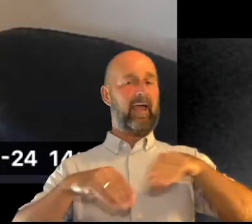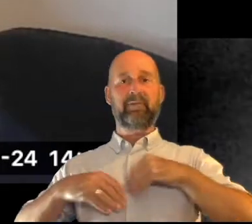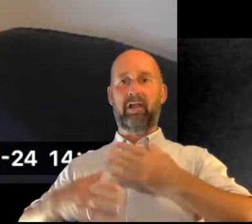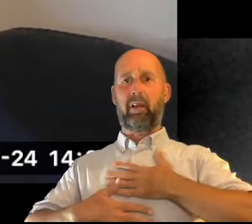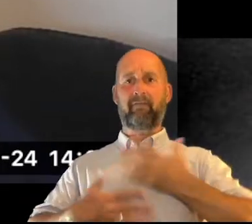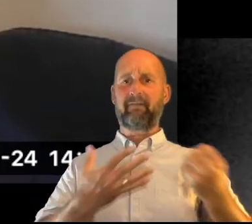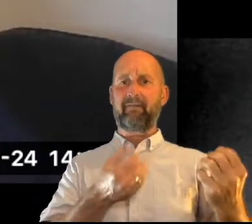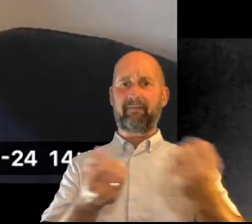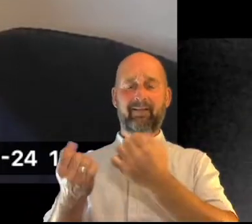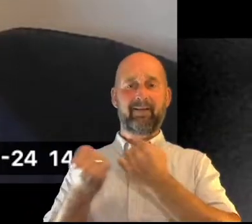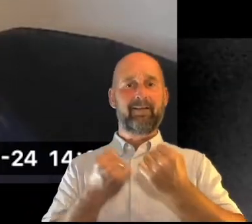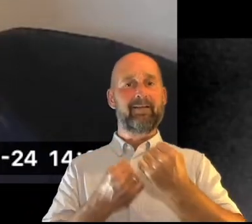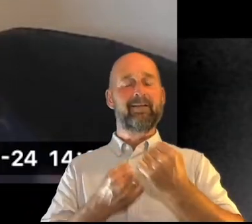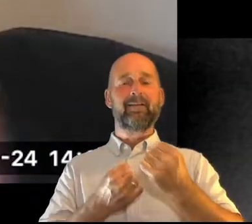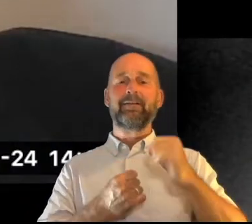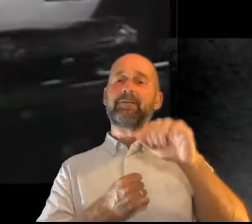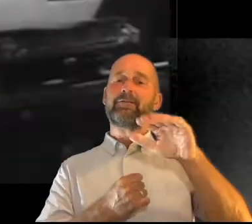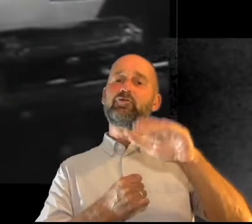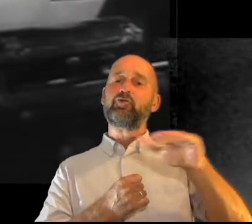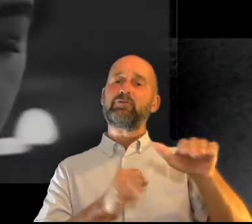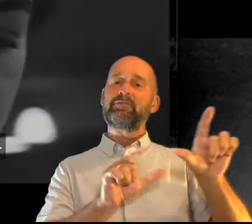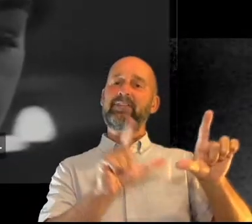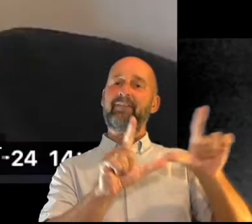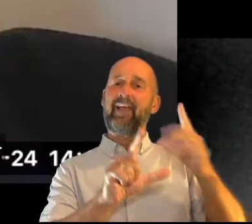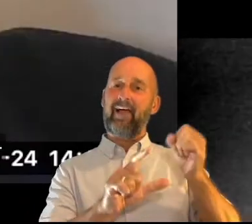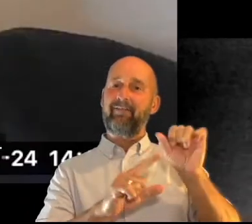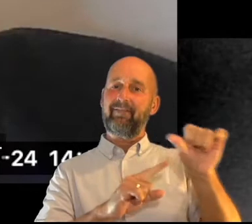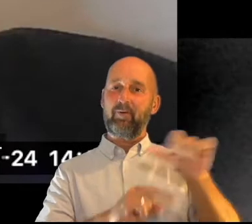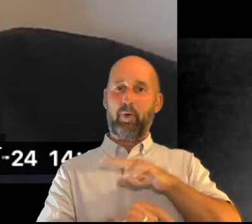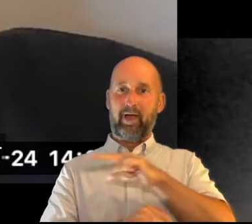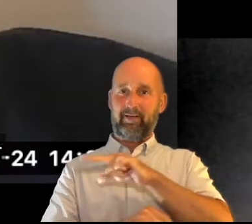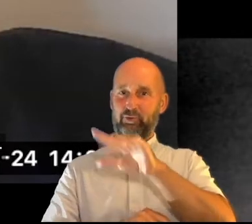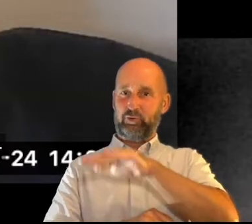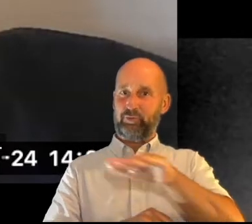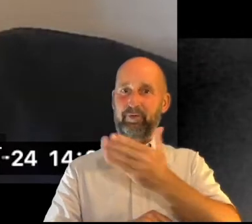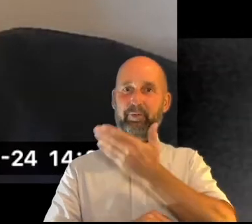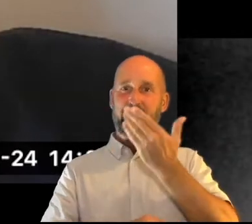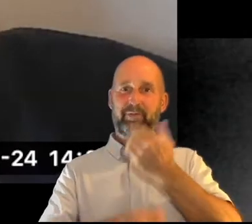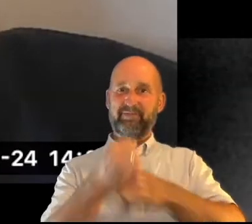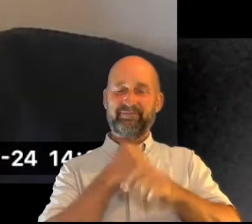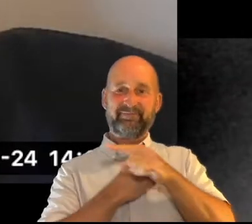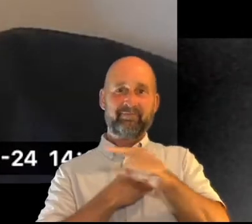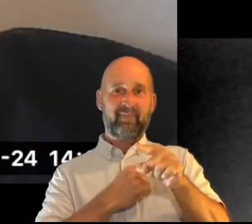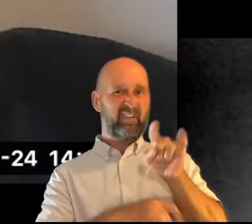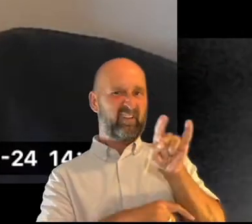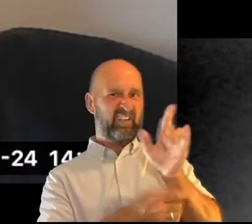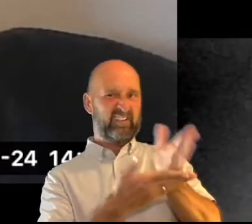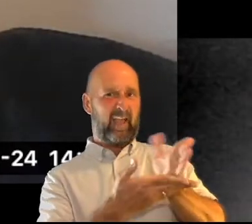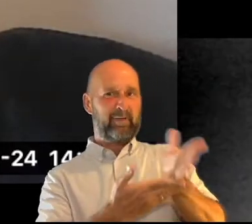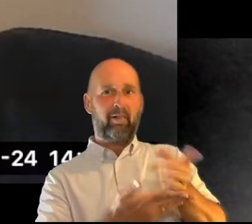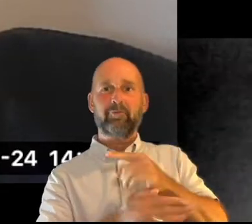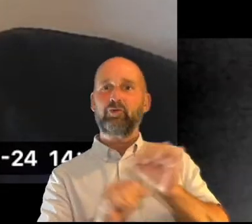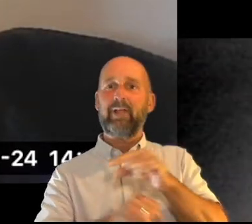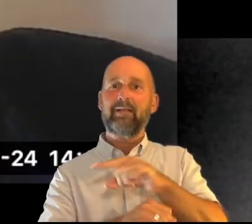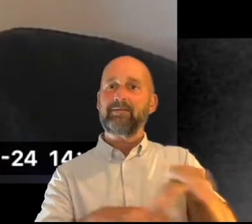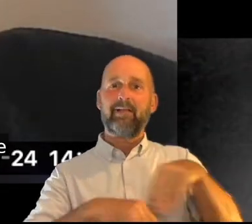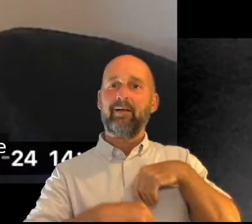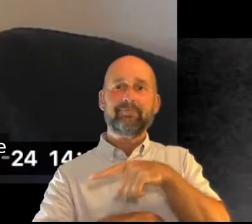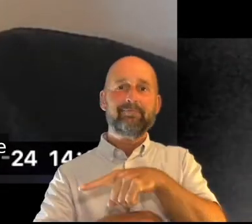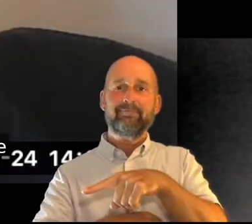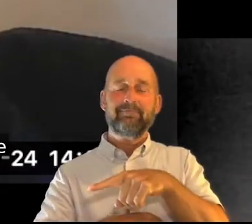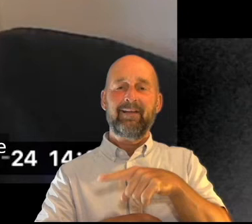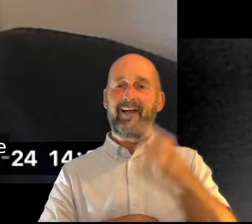and I think children's TV does that in the best way. You know, children don't have those, they're not sceptical of things yet, which